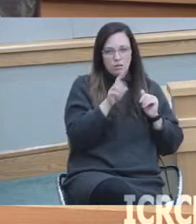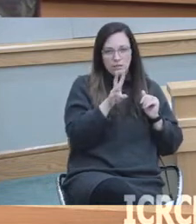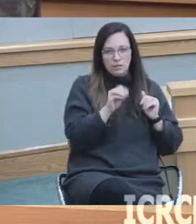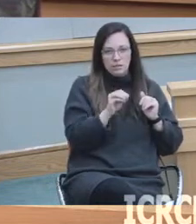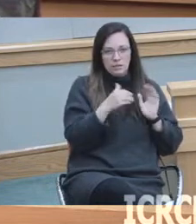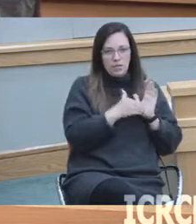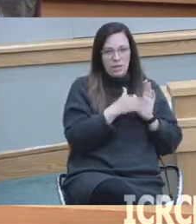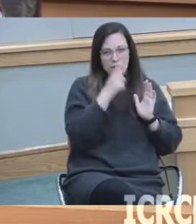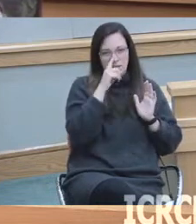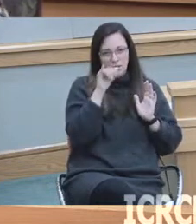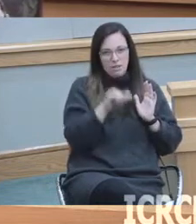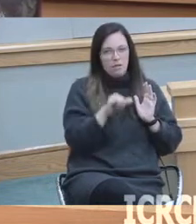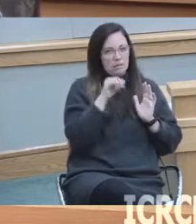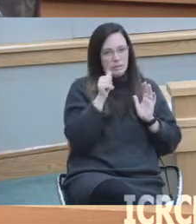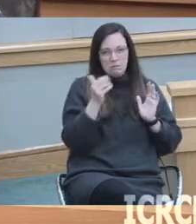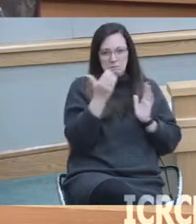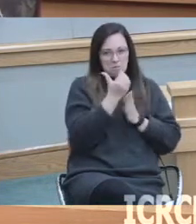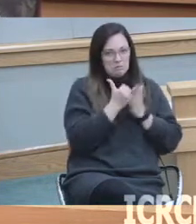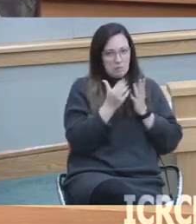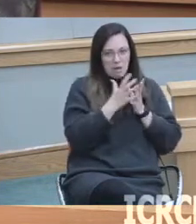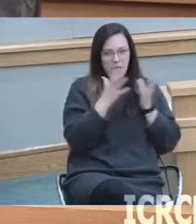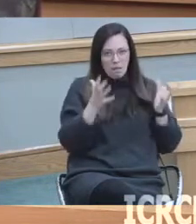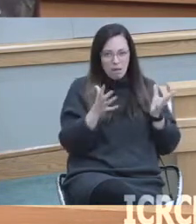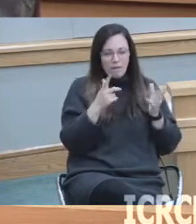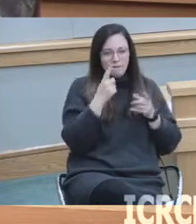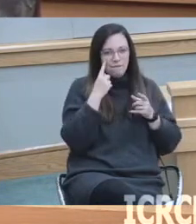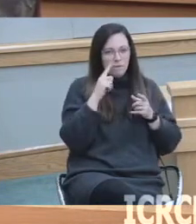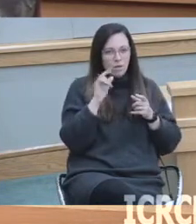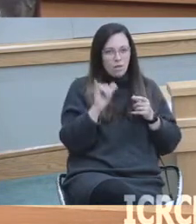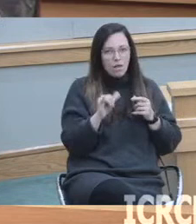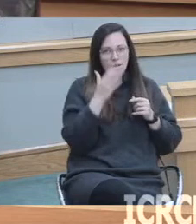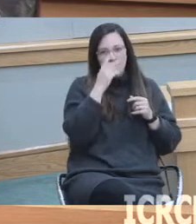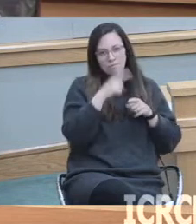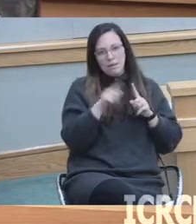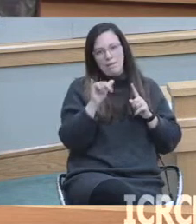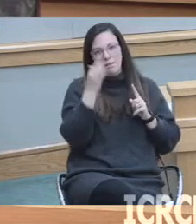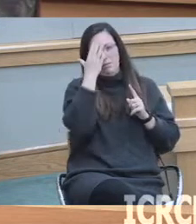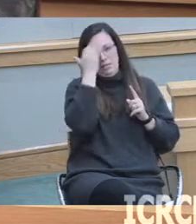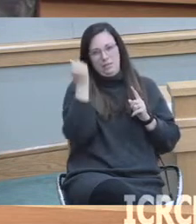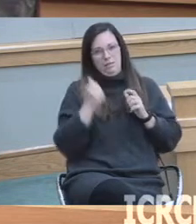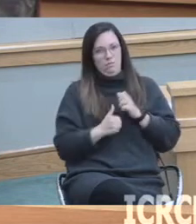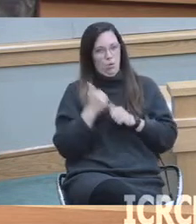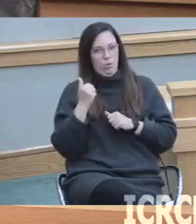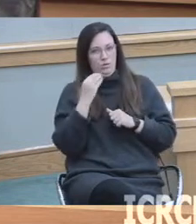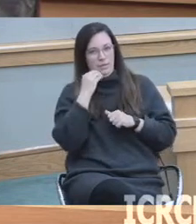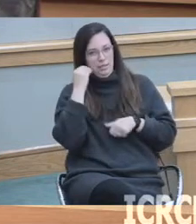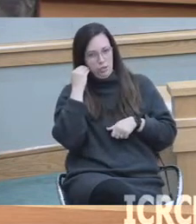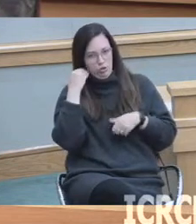that. Didn't yield a lot of revenue for us, but that was because they were mostly residential in nature.